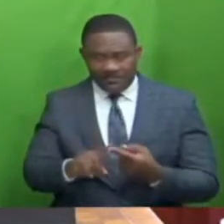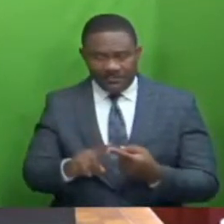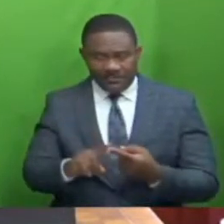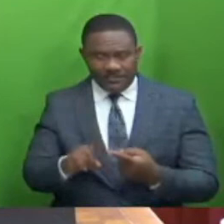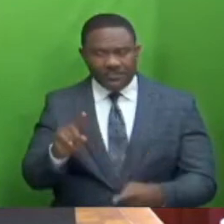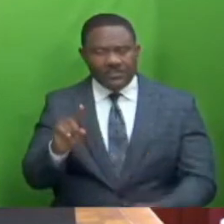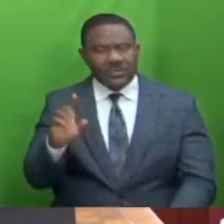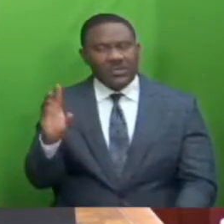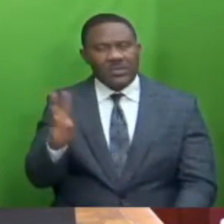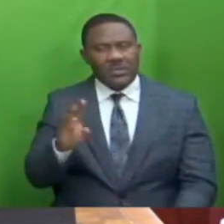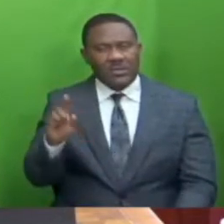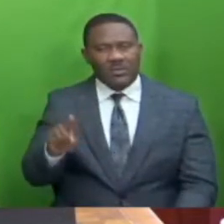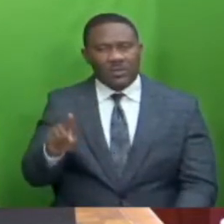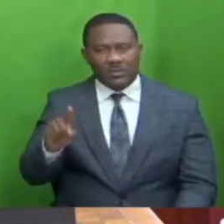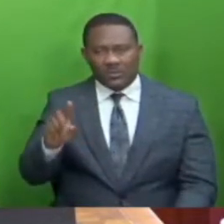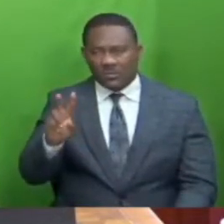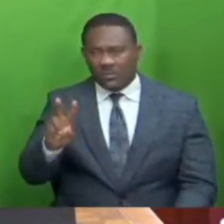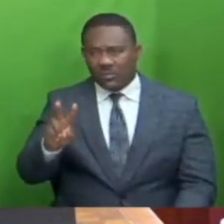6.238